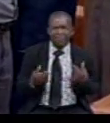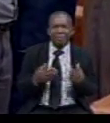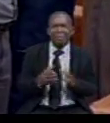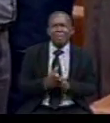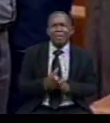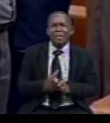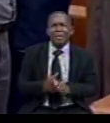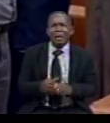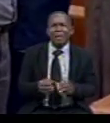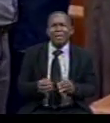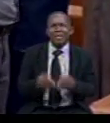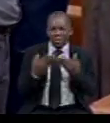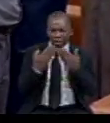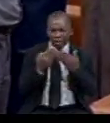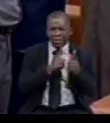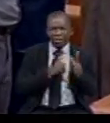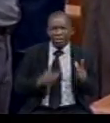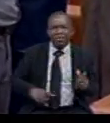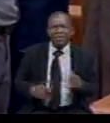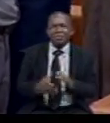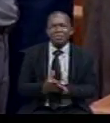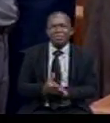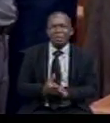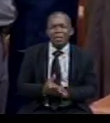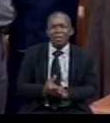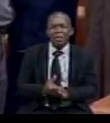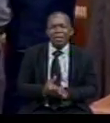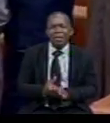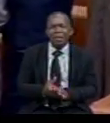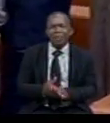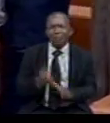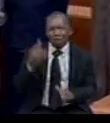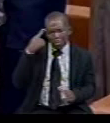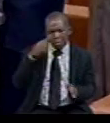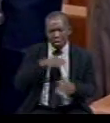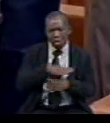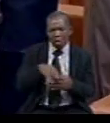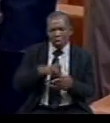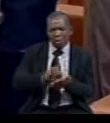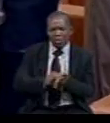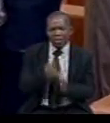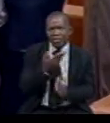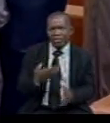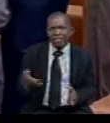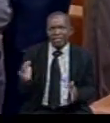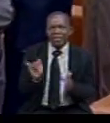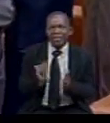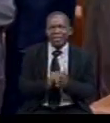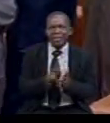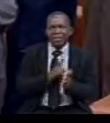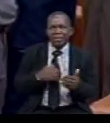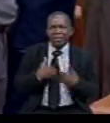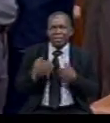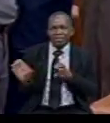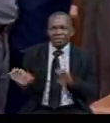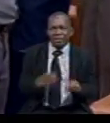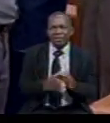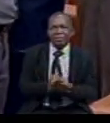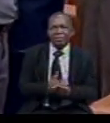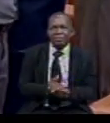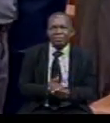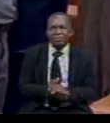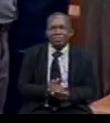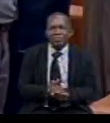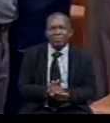Let's thank God. And we are here this day, the moment of rejoicing, the